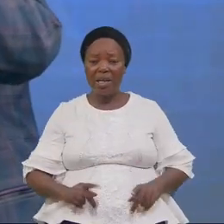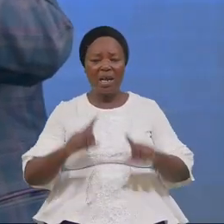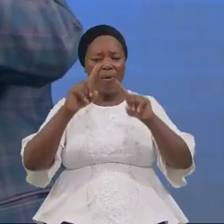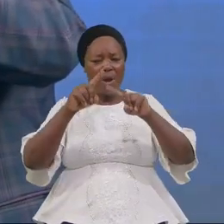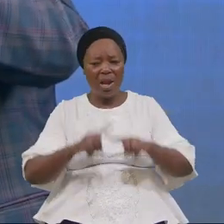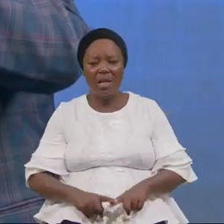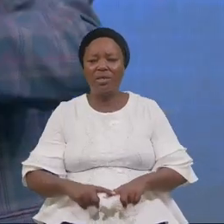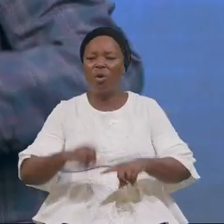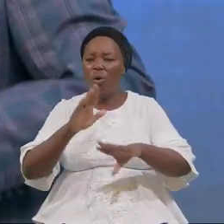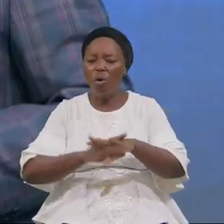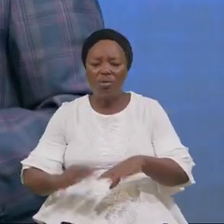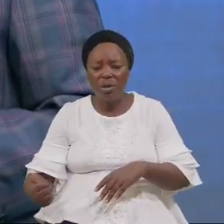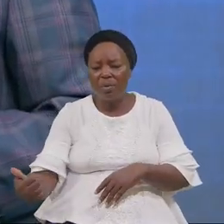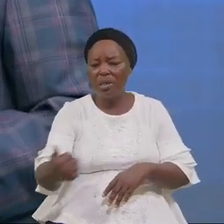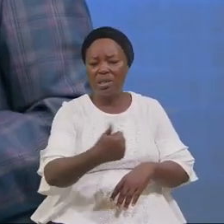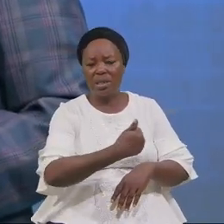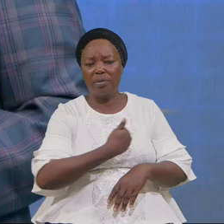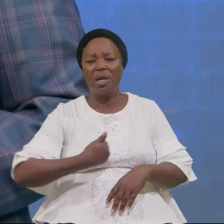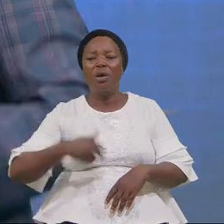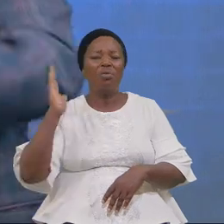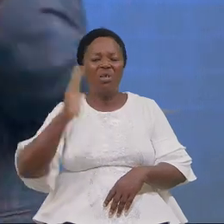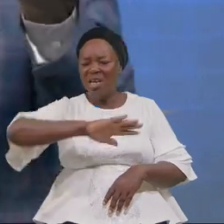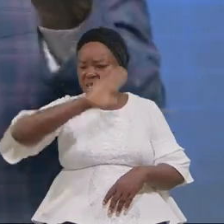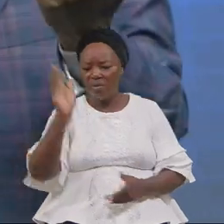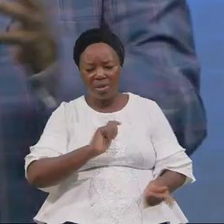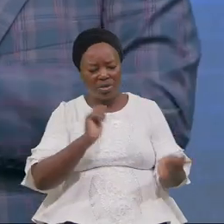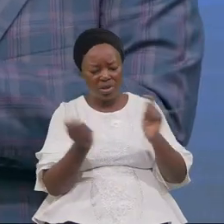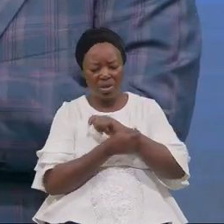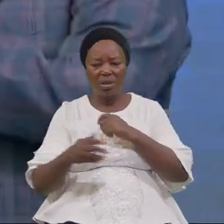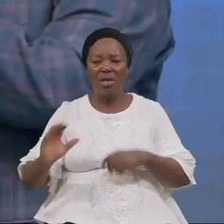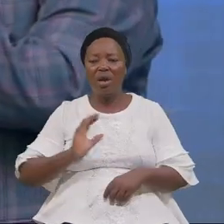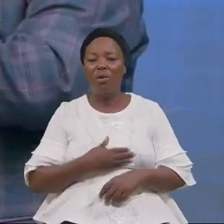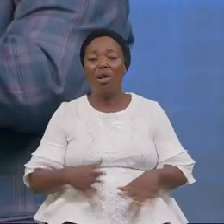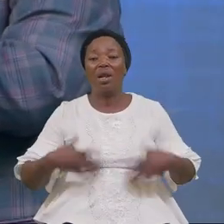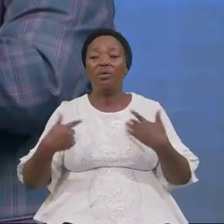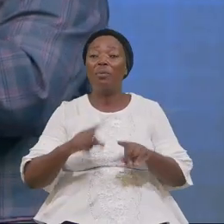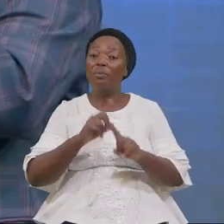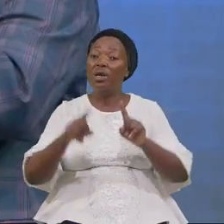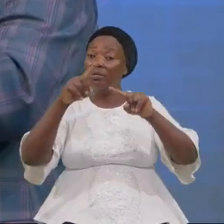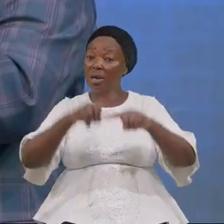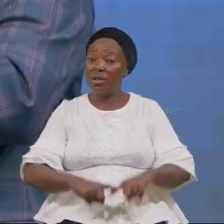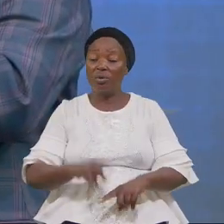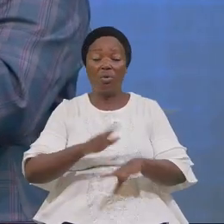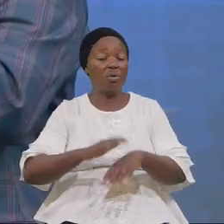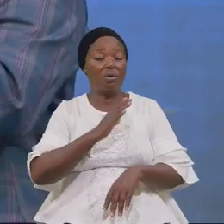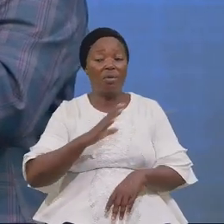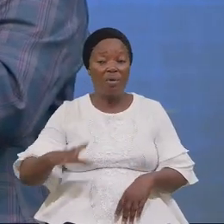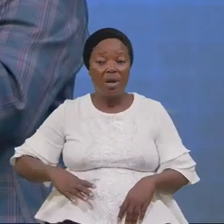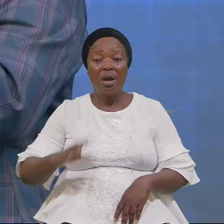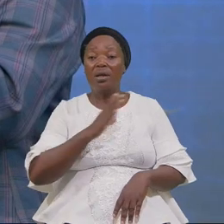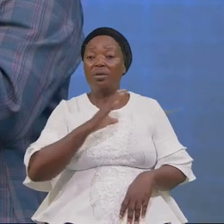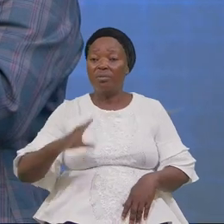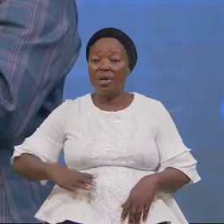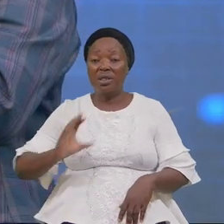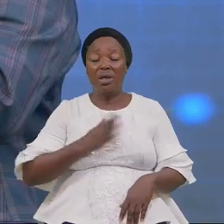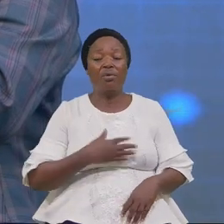on ourselves will never change our lives, but reliance on Christ. Christ as